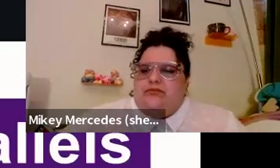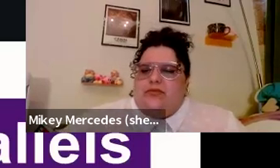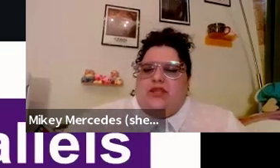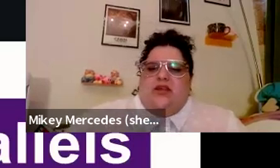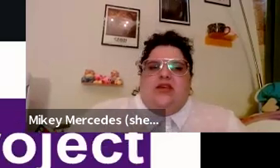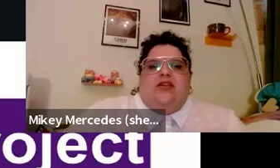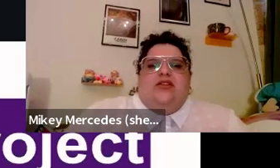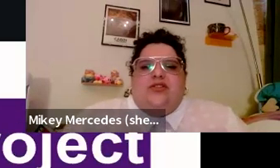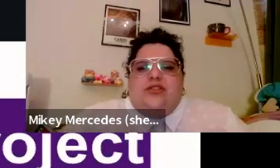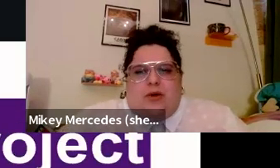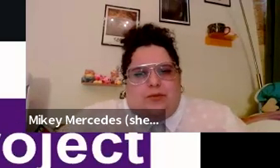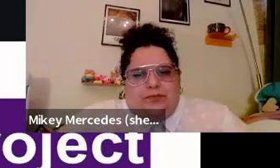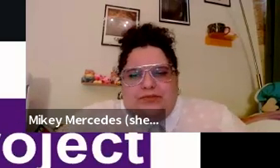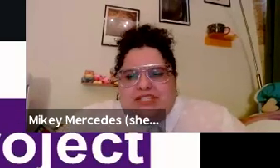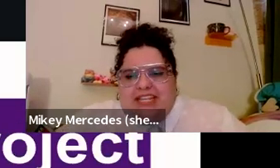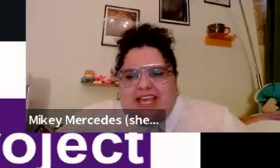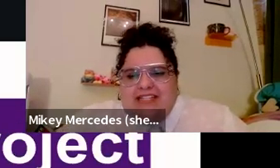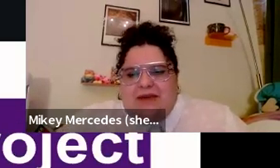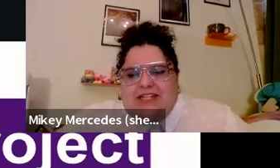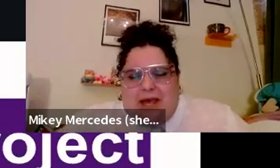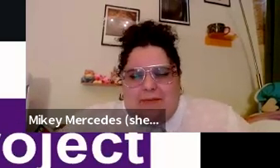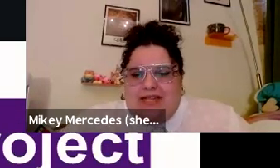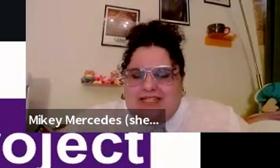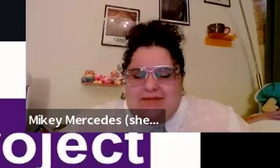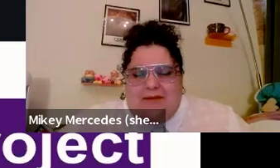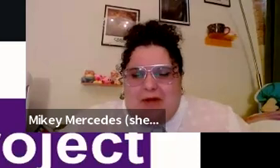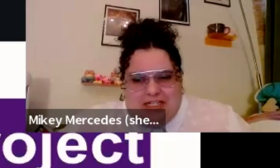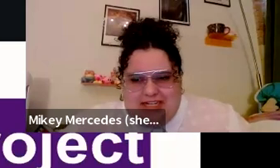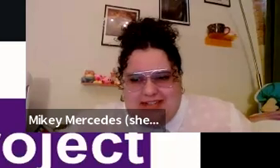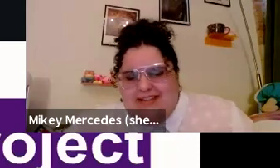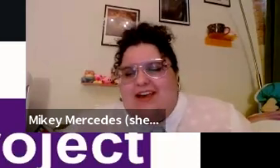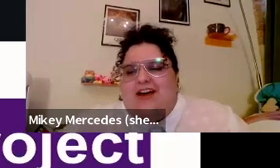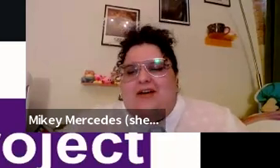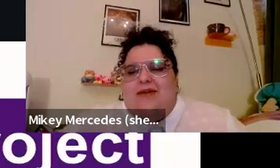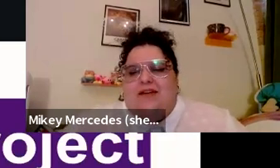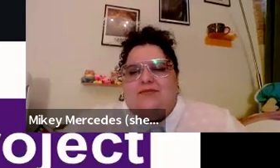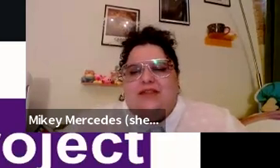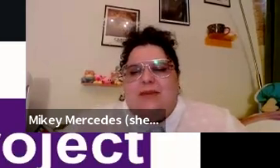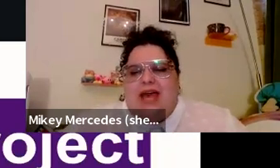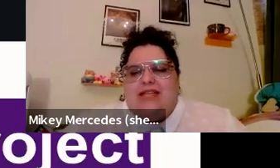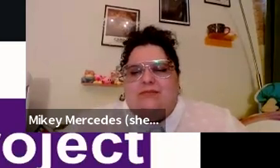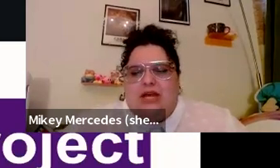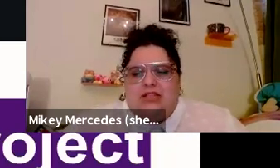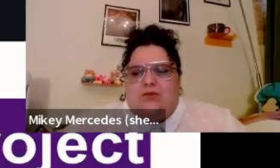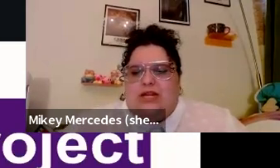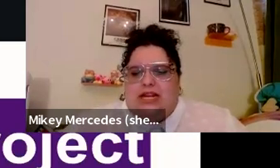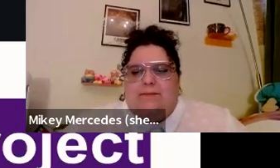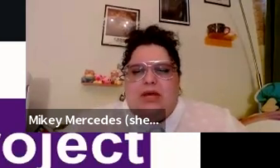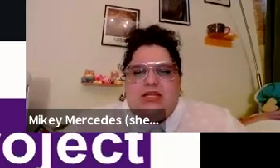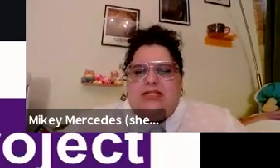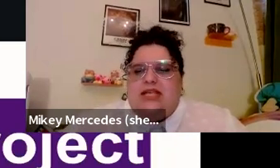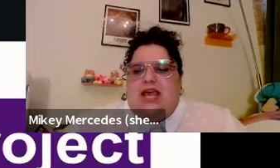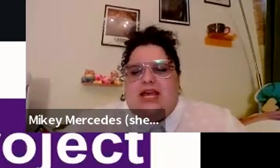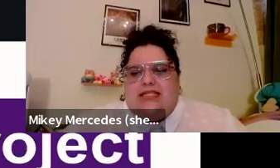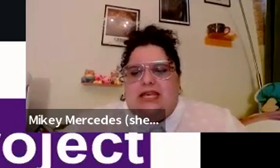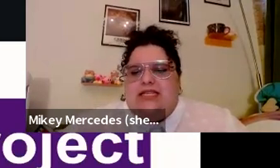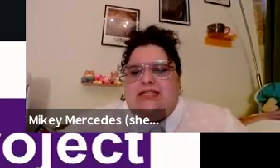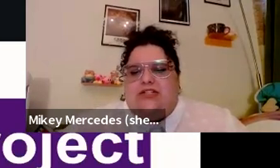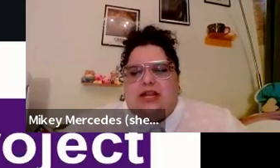focus is almost exclusively legal protections and awareness raising without goals beyond